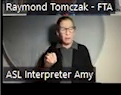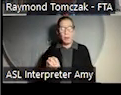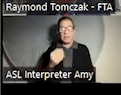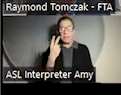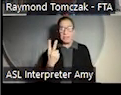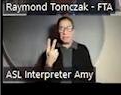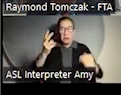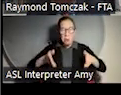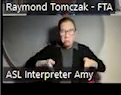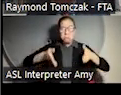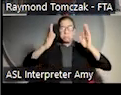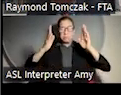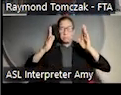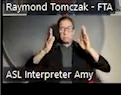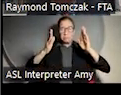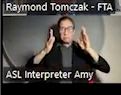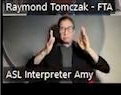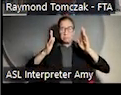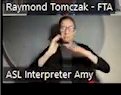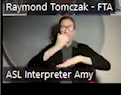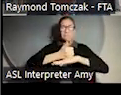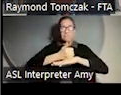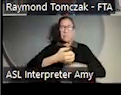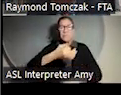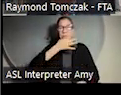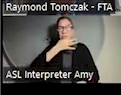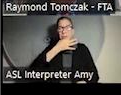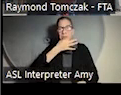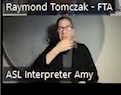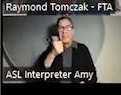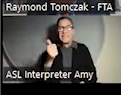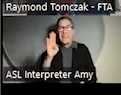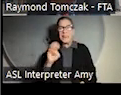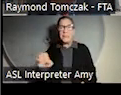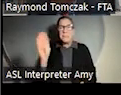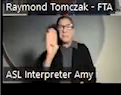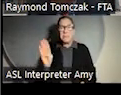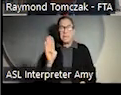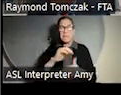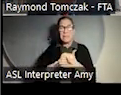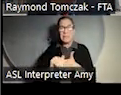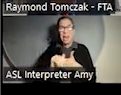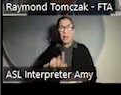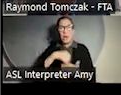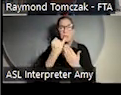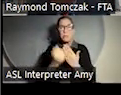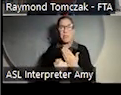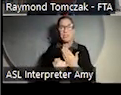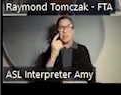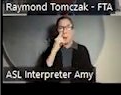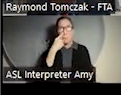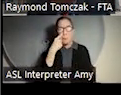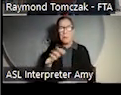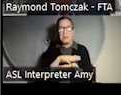monolithic structures are being forced into the neighborhood. This is a $10 billion project with almost no character, innovation, or